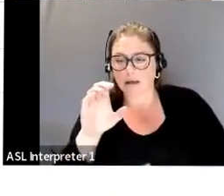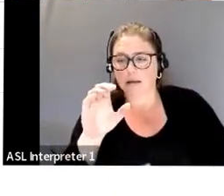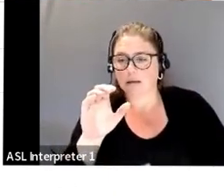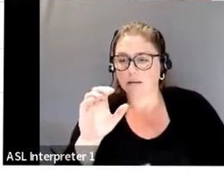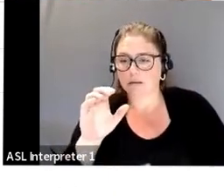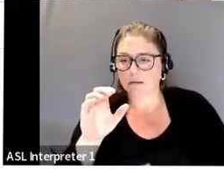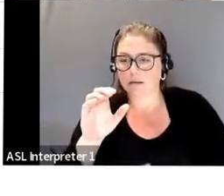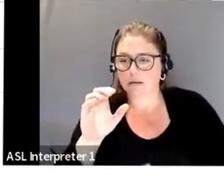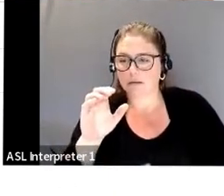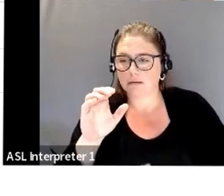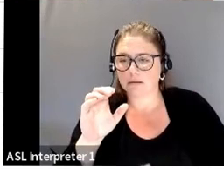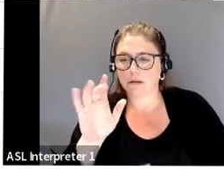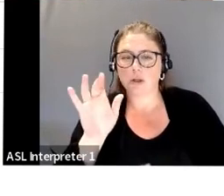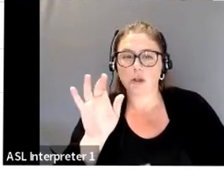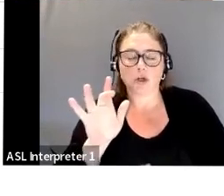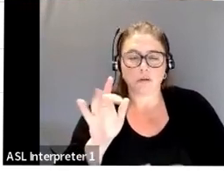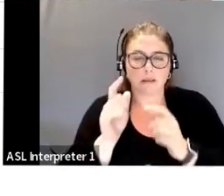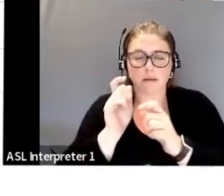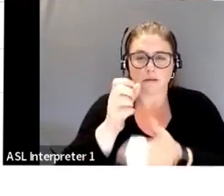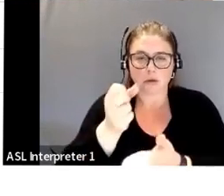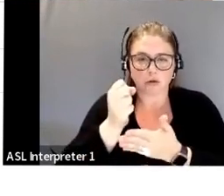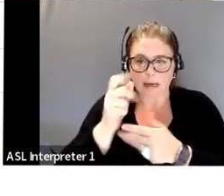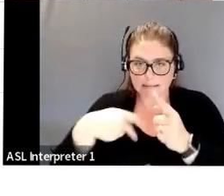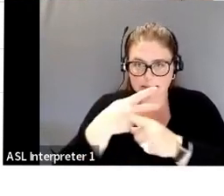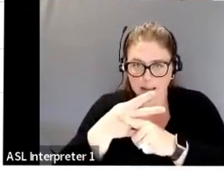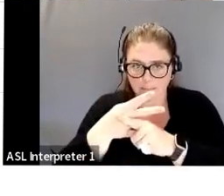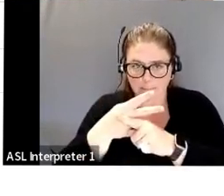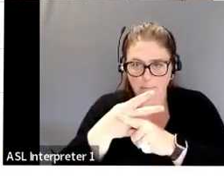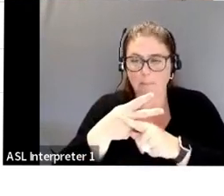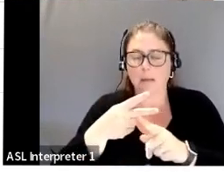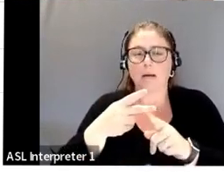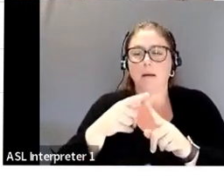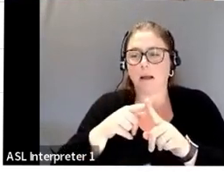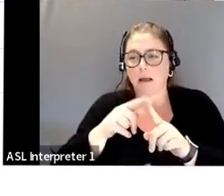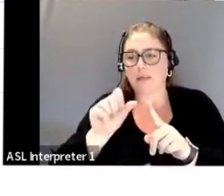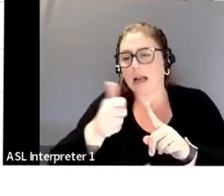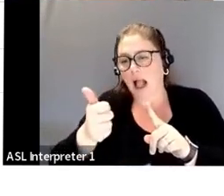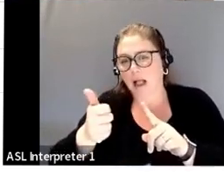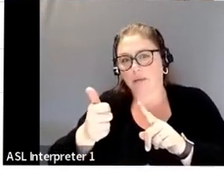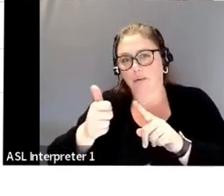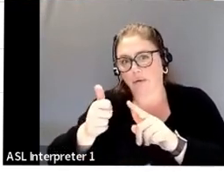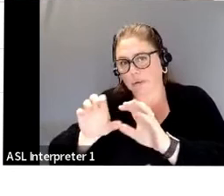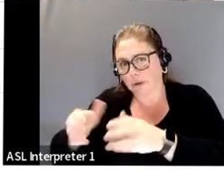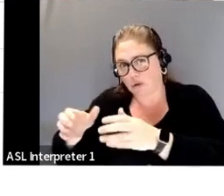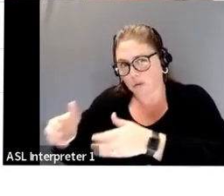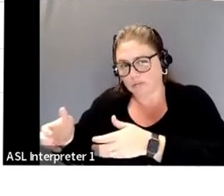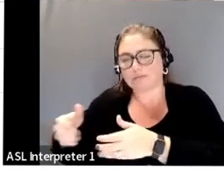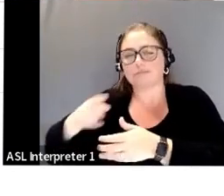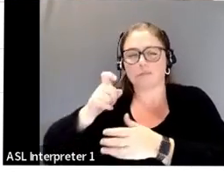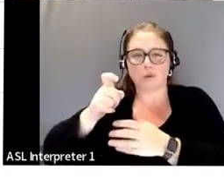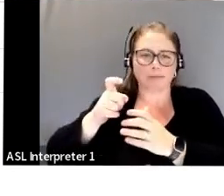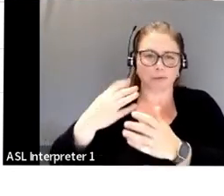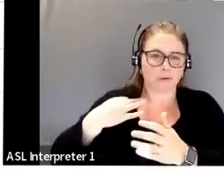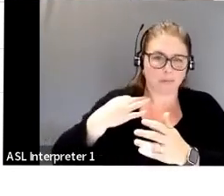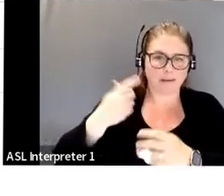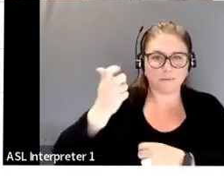available once you click on the grant type. Those are actually part of our Pocketed Plus tier. This is an upgraded version of the platform, which gets you access to more features like advanced